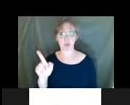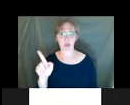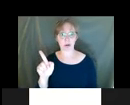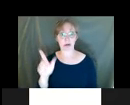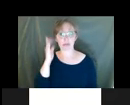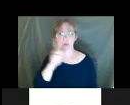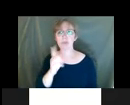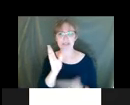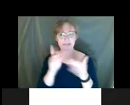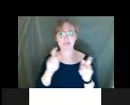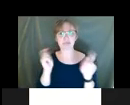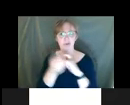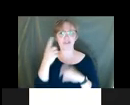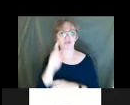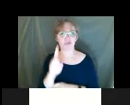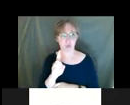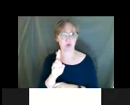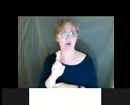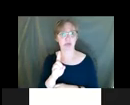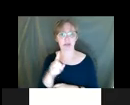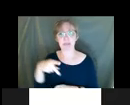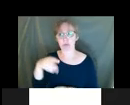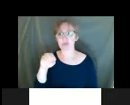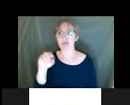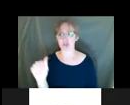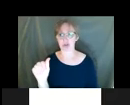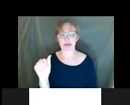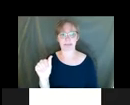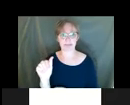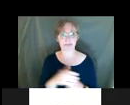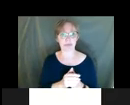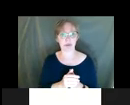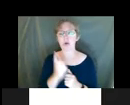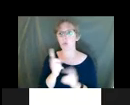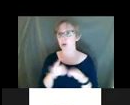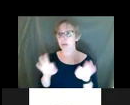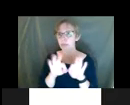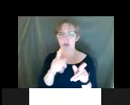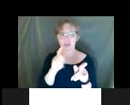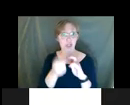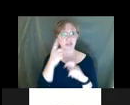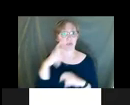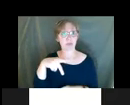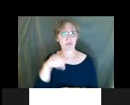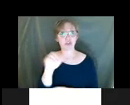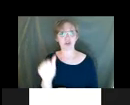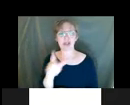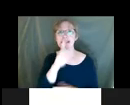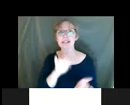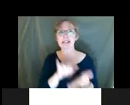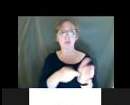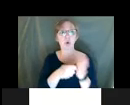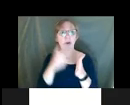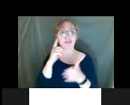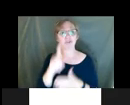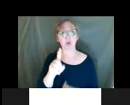attorney will take effect. One important change is that the requirement for a statutory gift writer